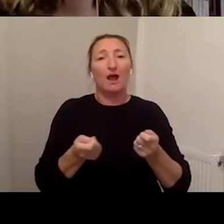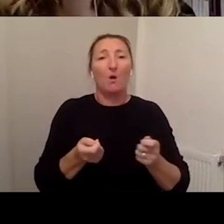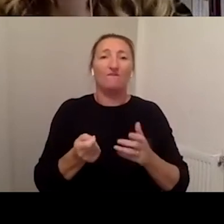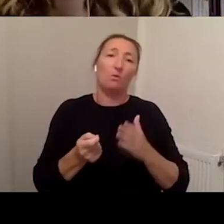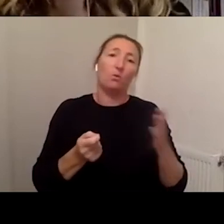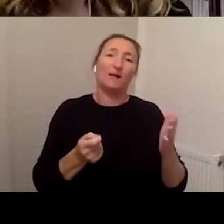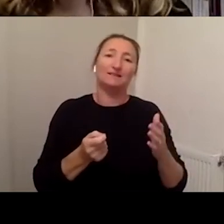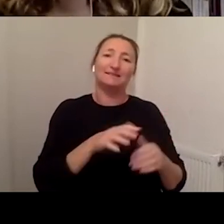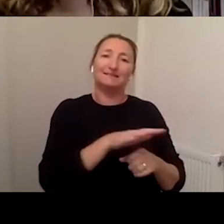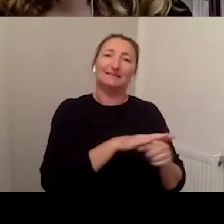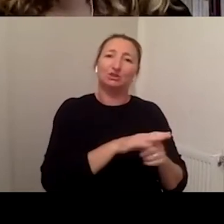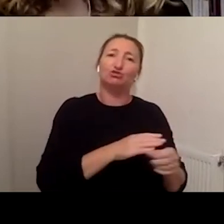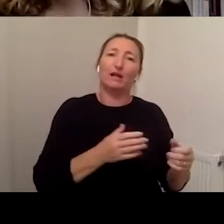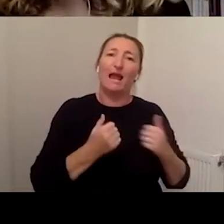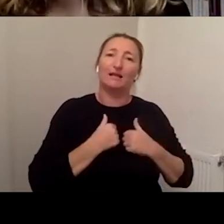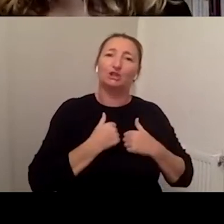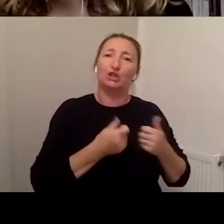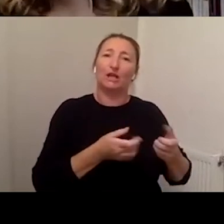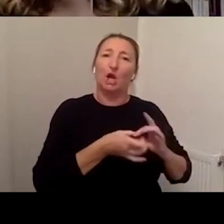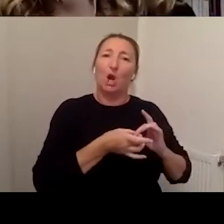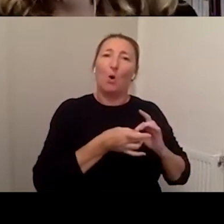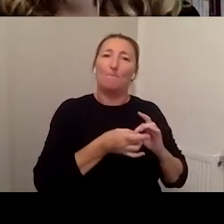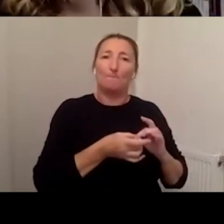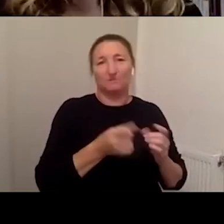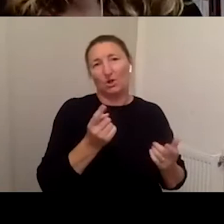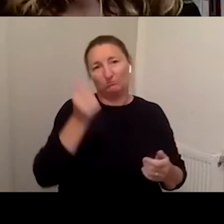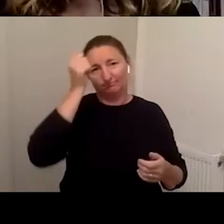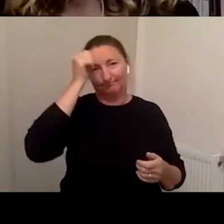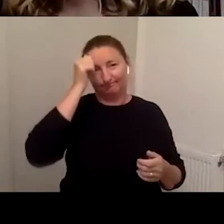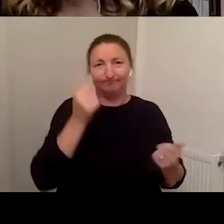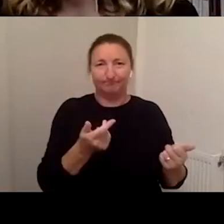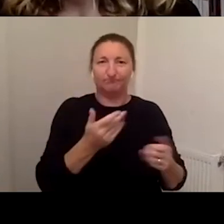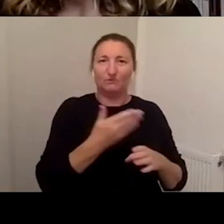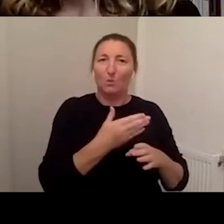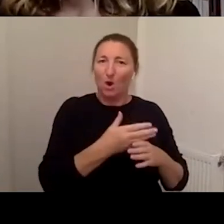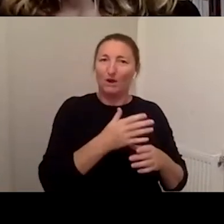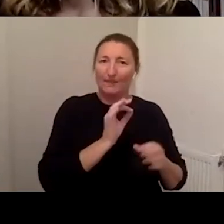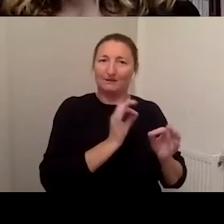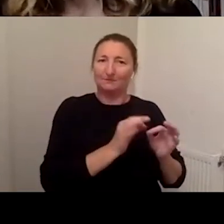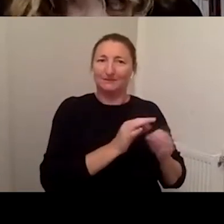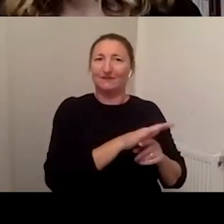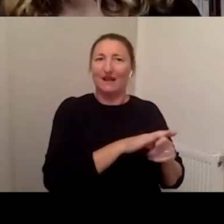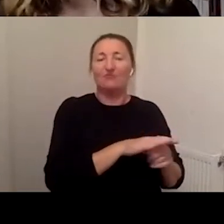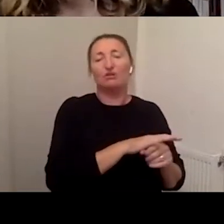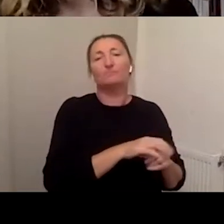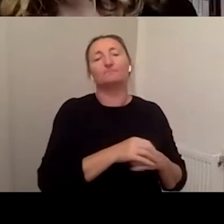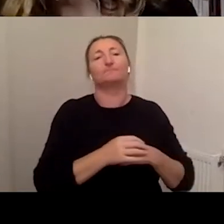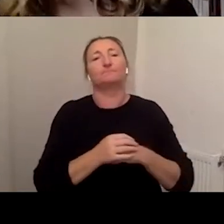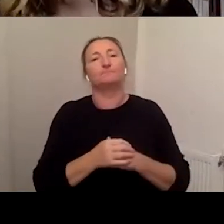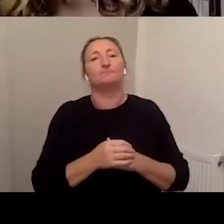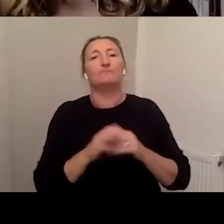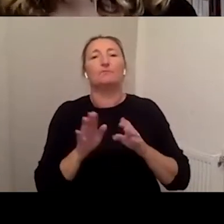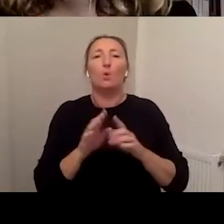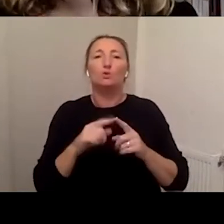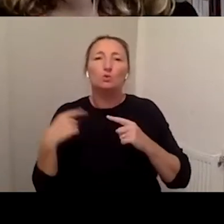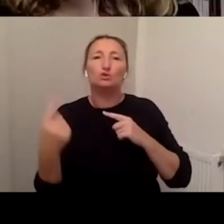Co-op. So he's another cooperative energy person and somebody who works in a specific one. He also works in the circular economy